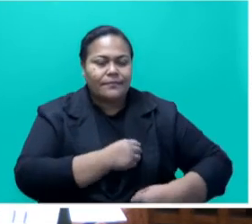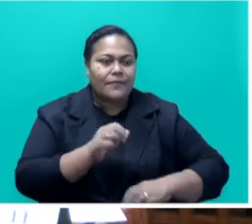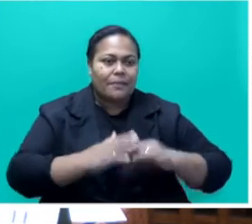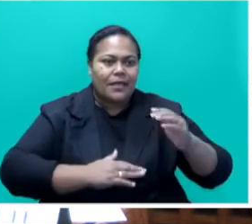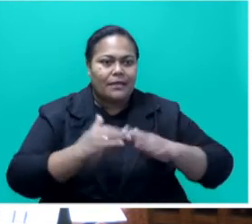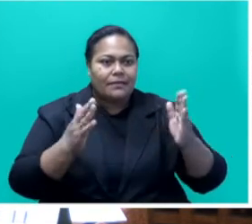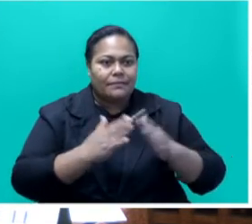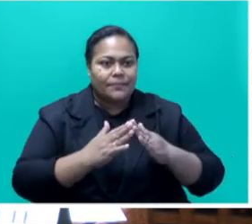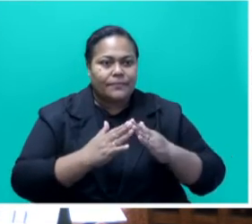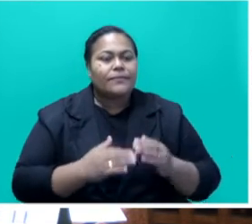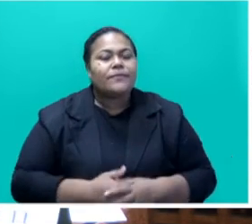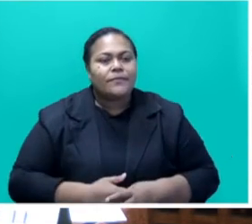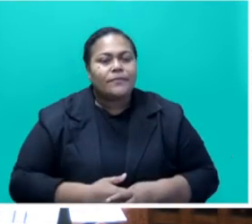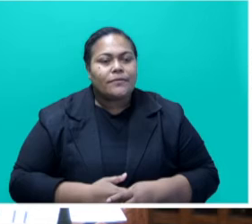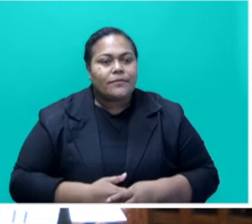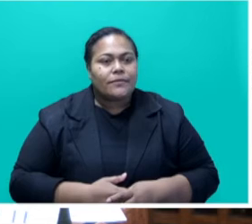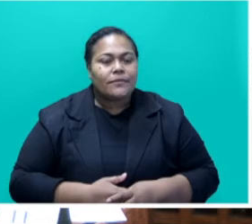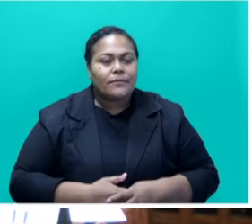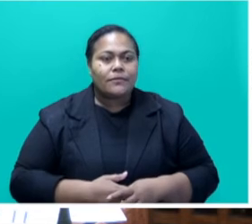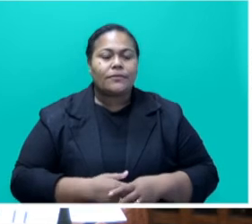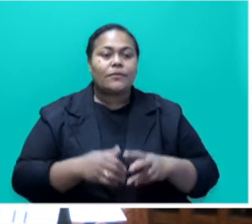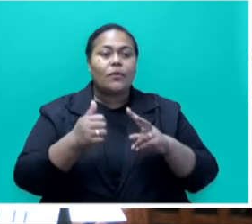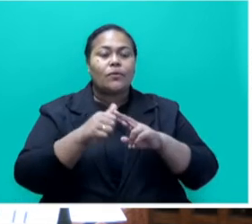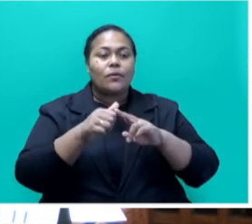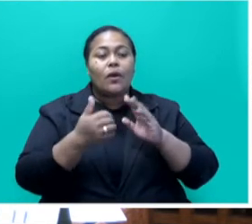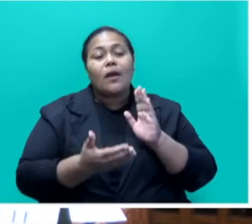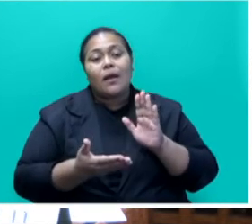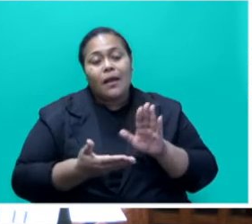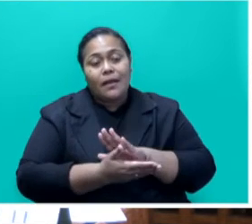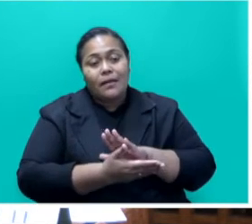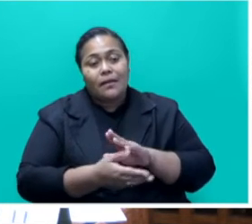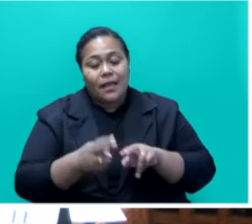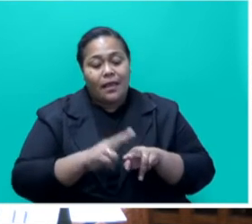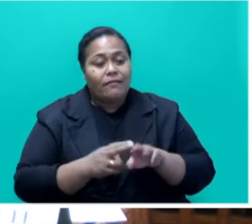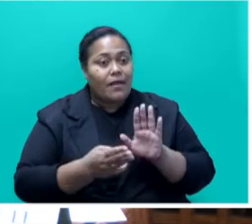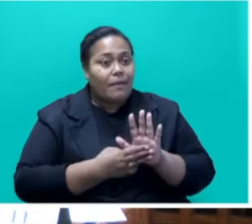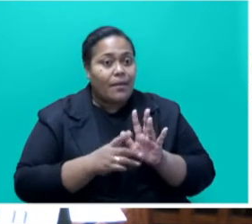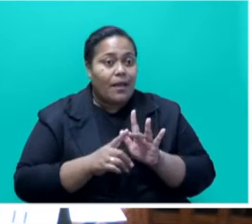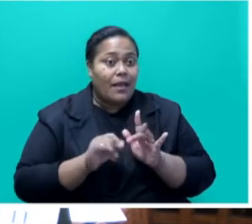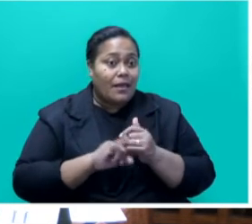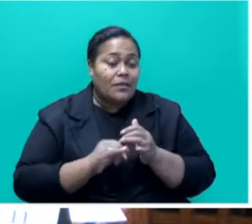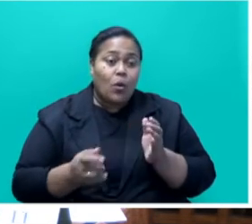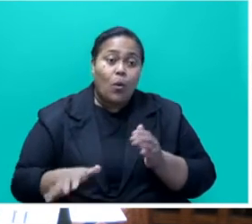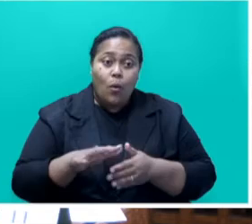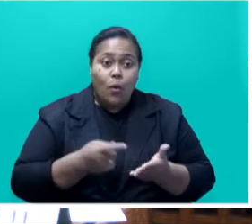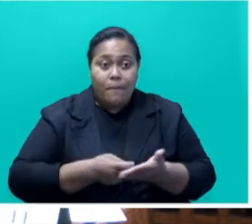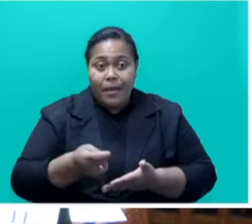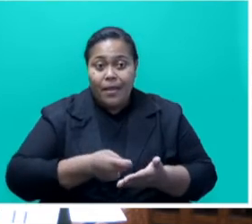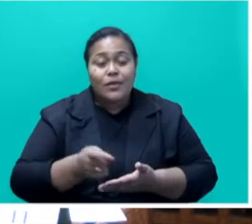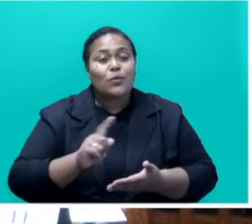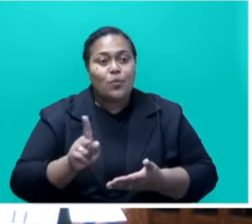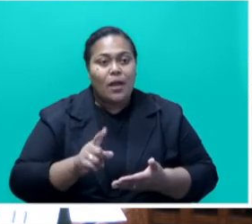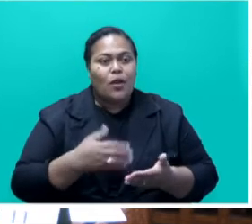again, as I've alluded to, under the FMIS, all payments are processed through the electronic